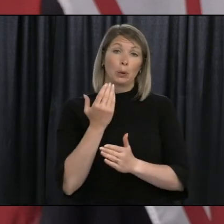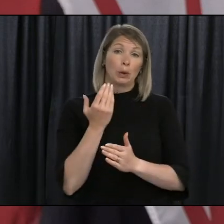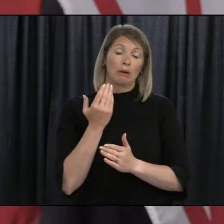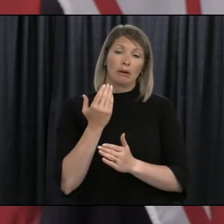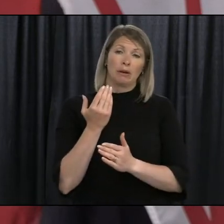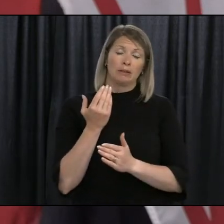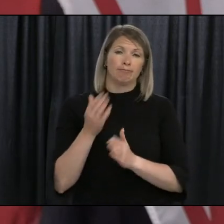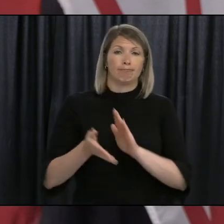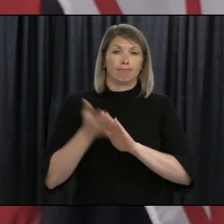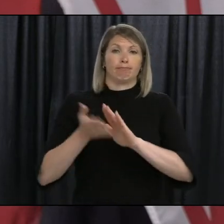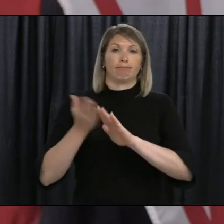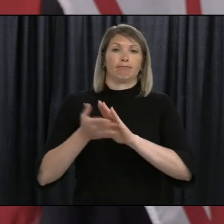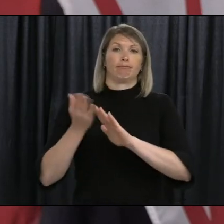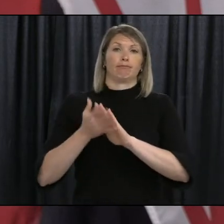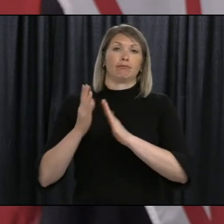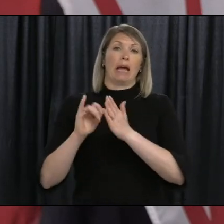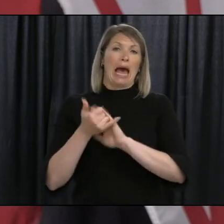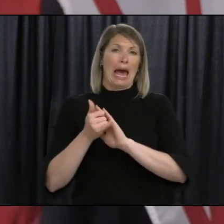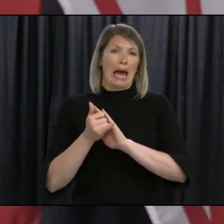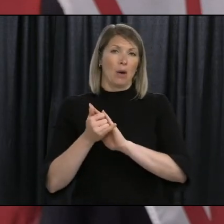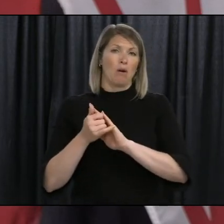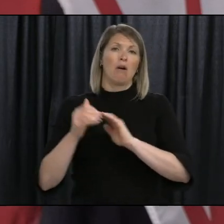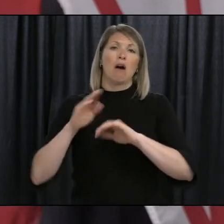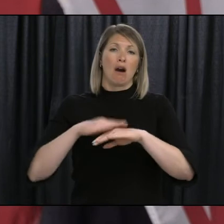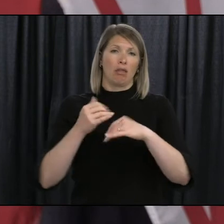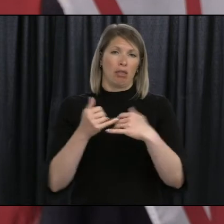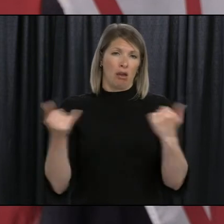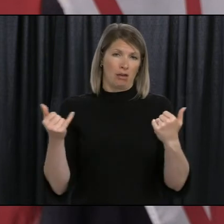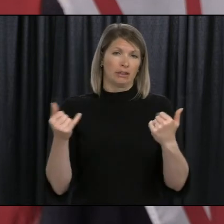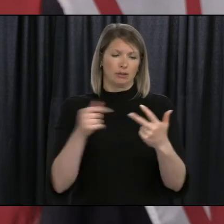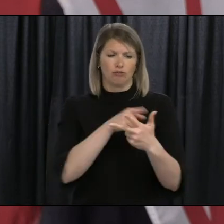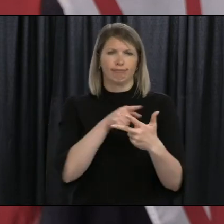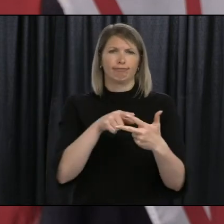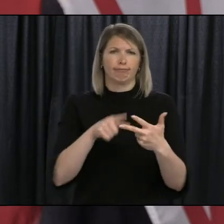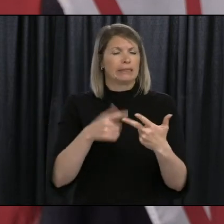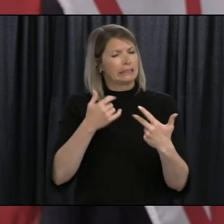So I'm hoping that answers your question. Again, it was very difficult to hear it.